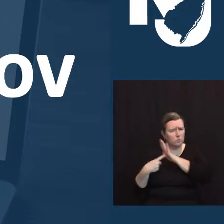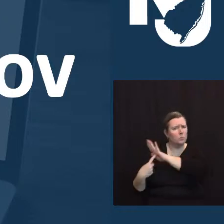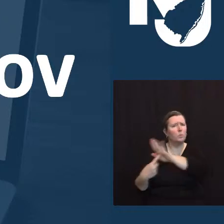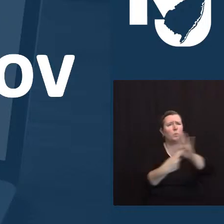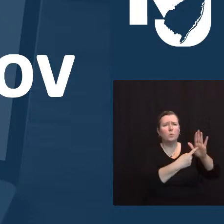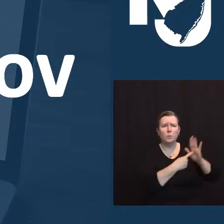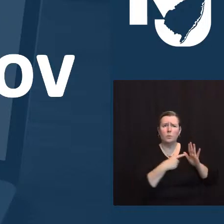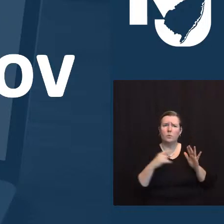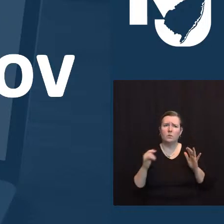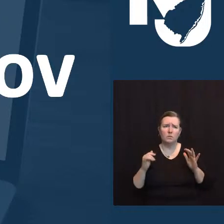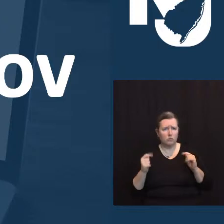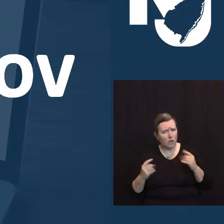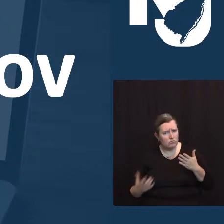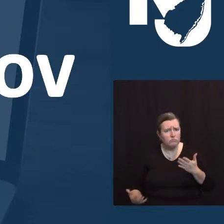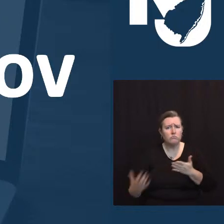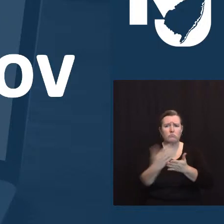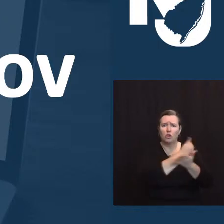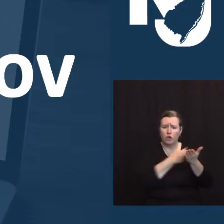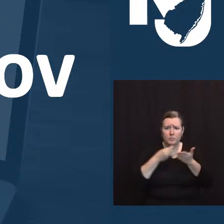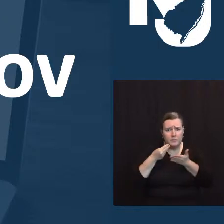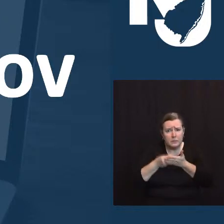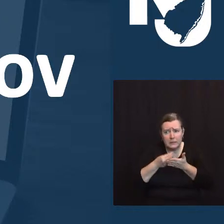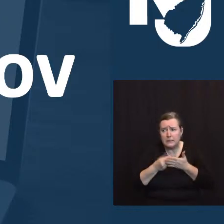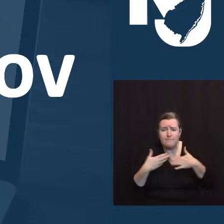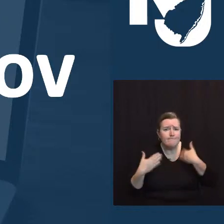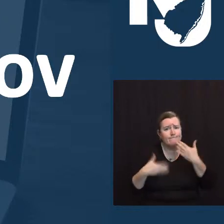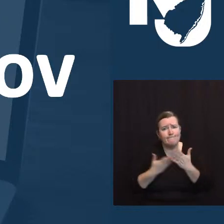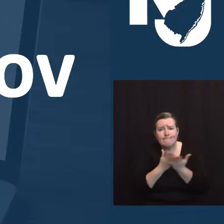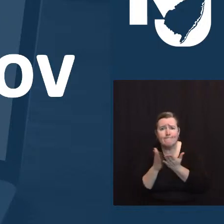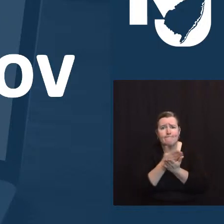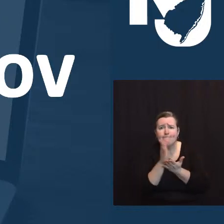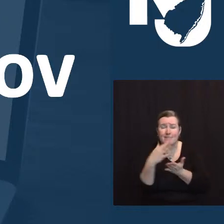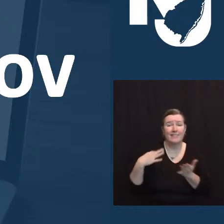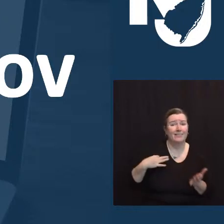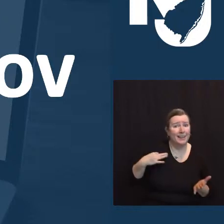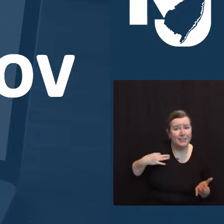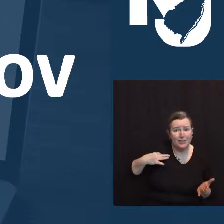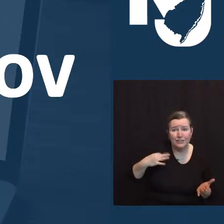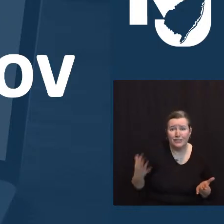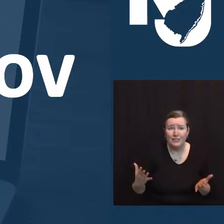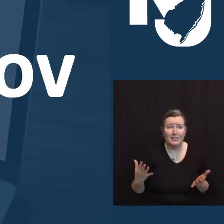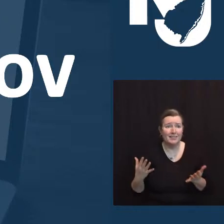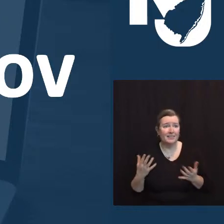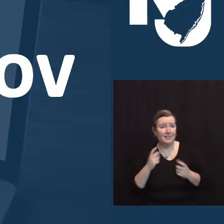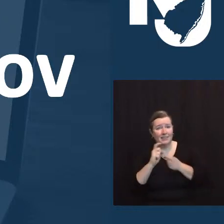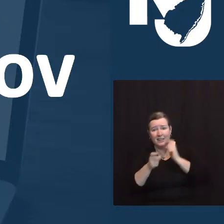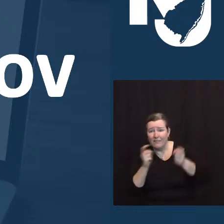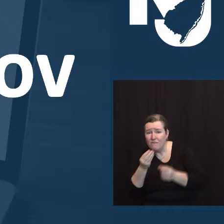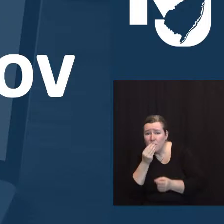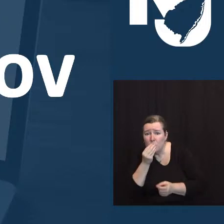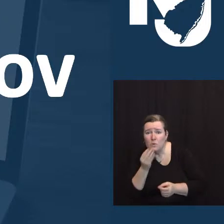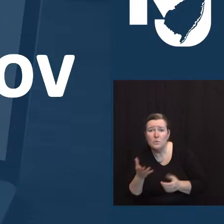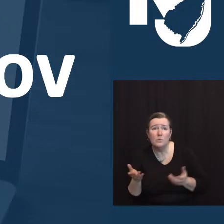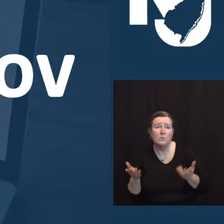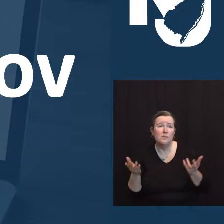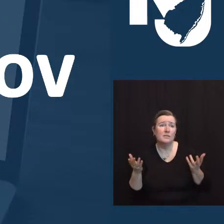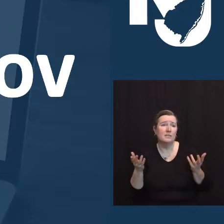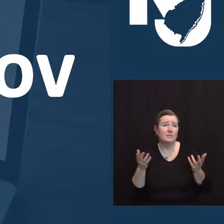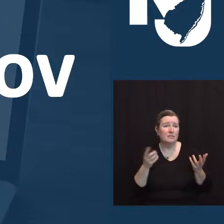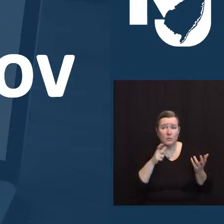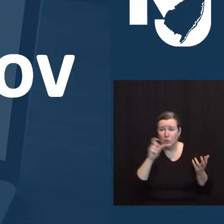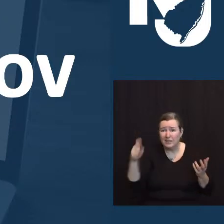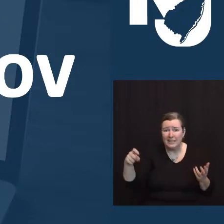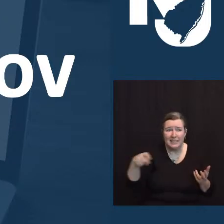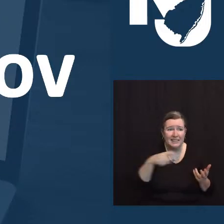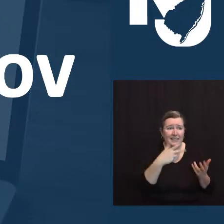volunteering to feed frontline workers and impacted families, to the sewing circles who turned out thousands of masks among so